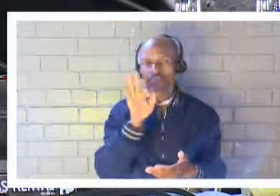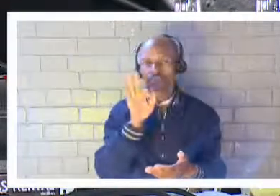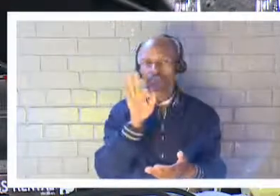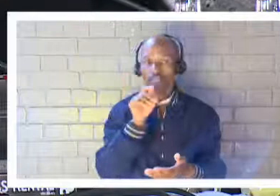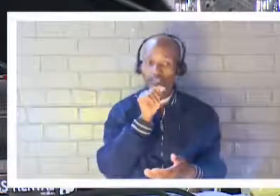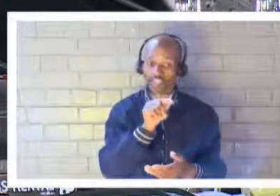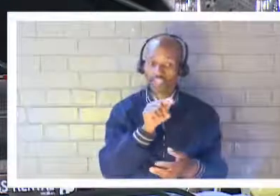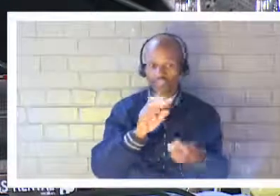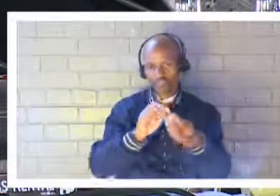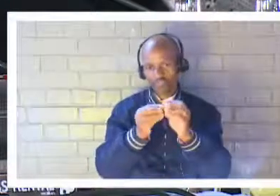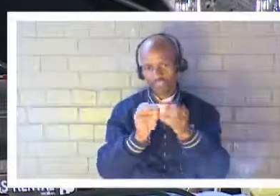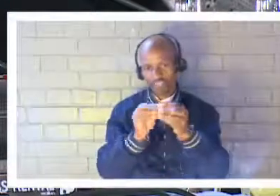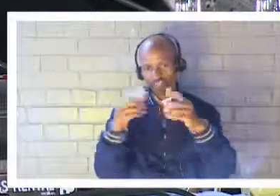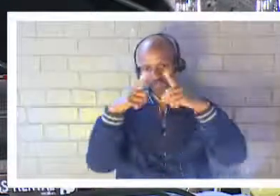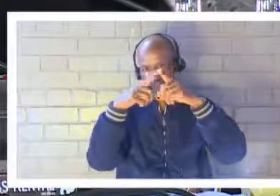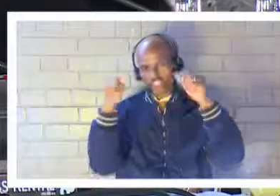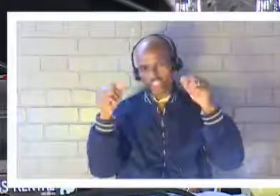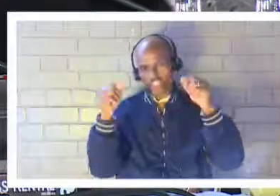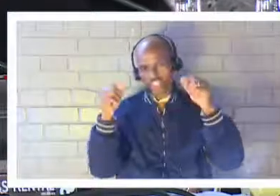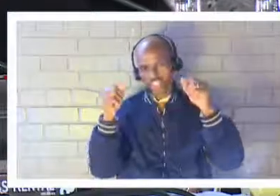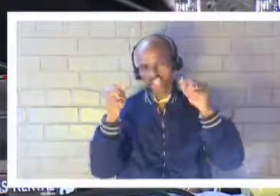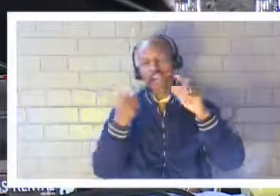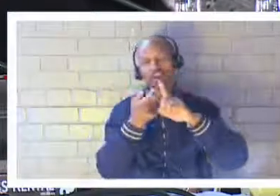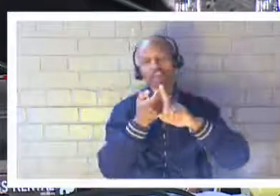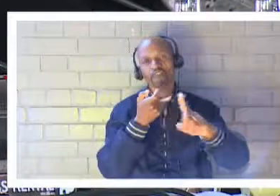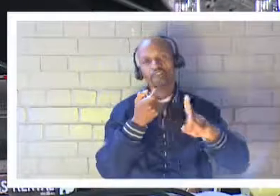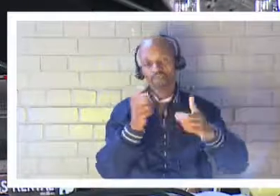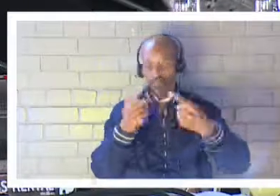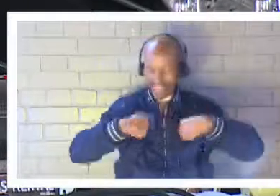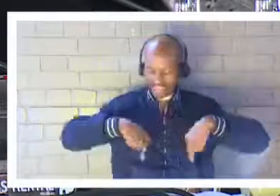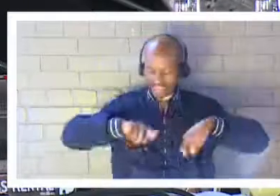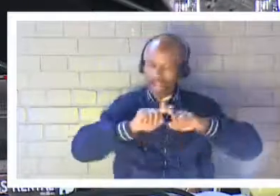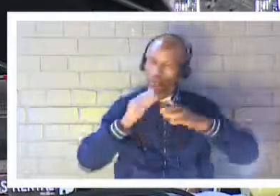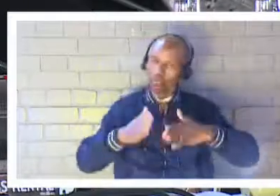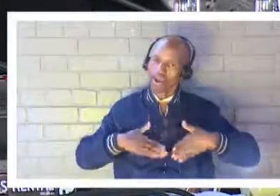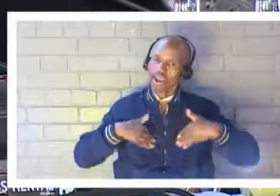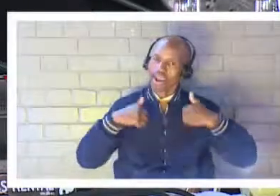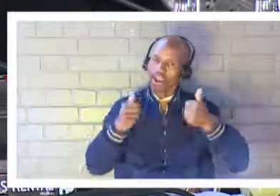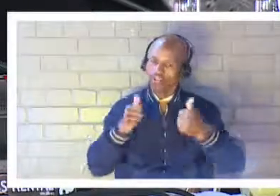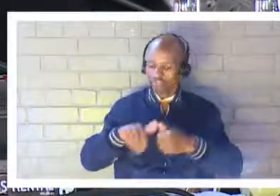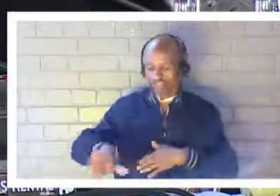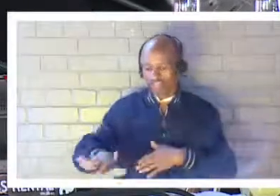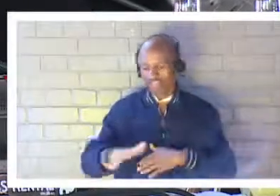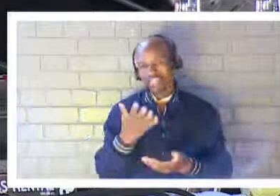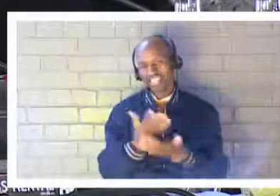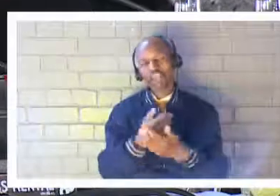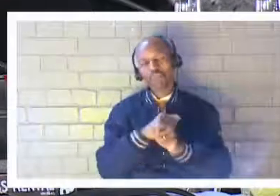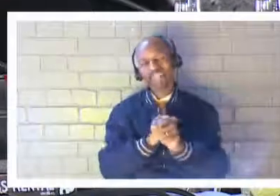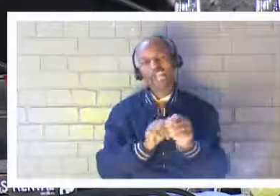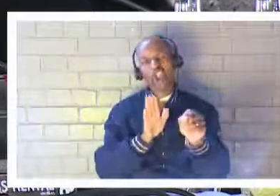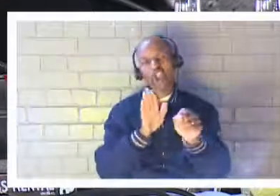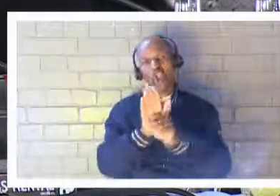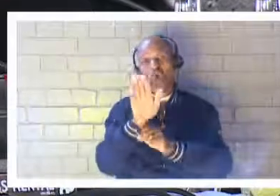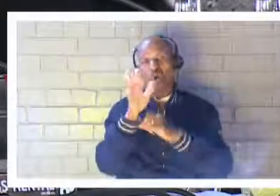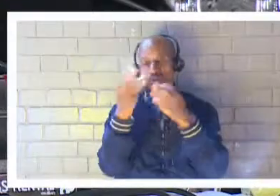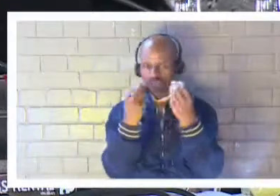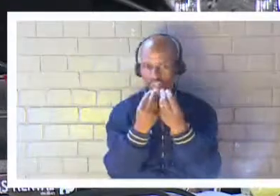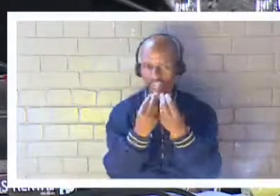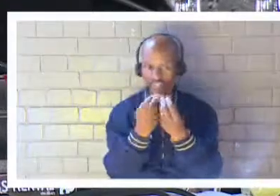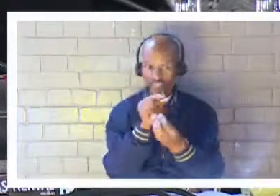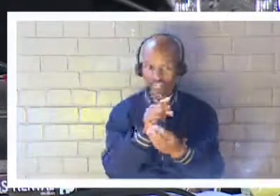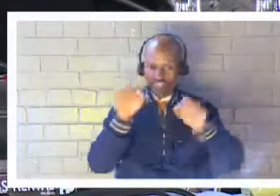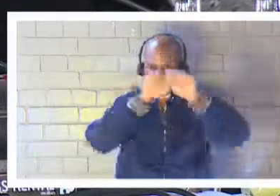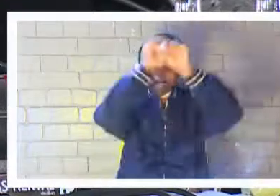this maintenance is done from our health facilities, it could create a lot of efficiencies in